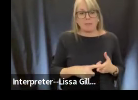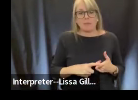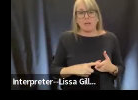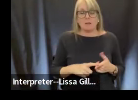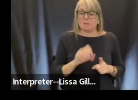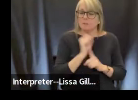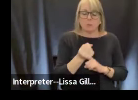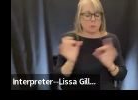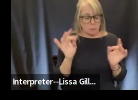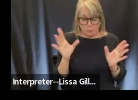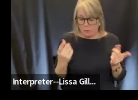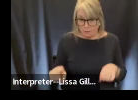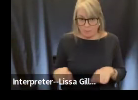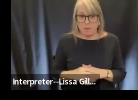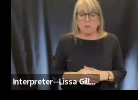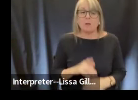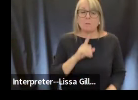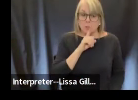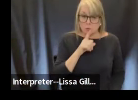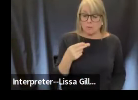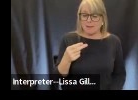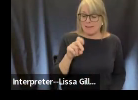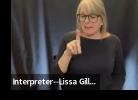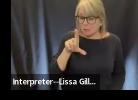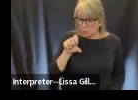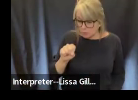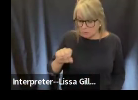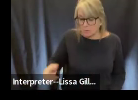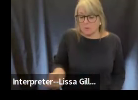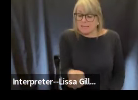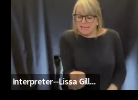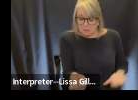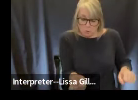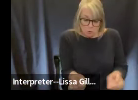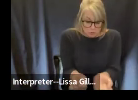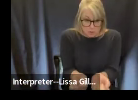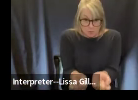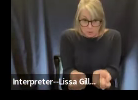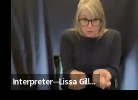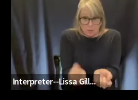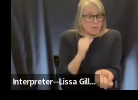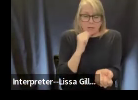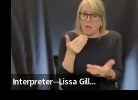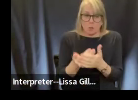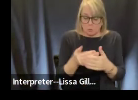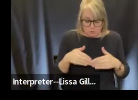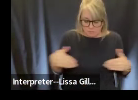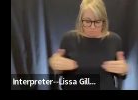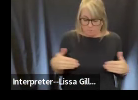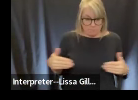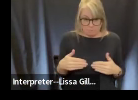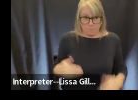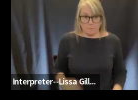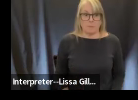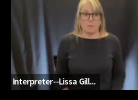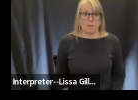So making sure those pot handles are inward and away from the edge of the stove. And then